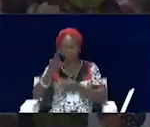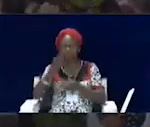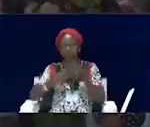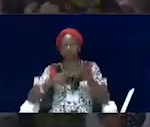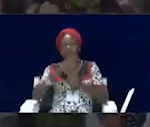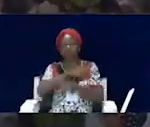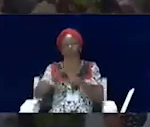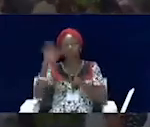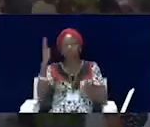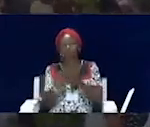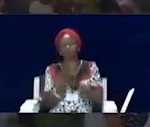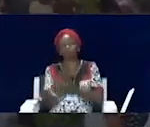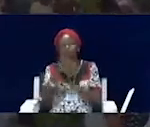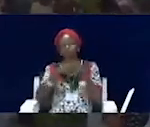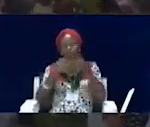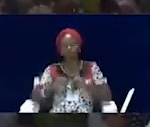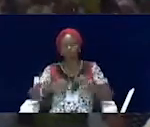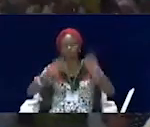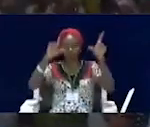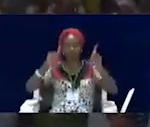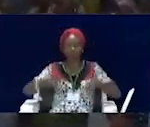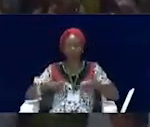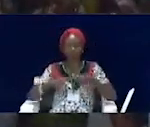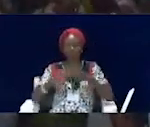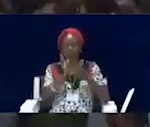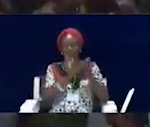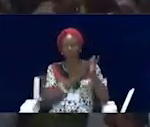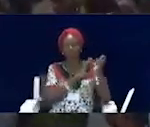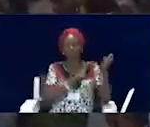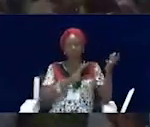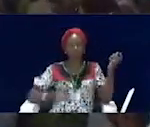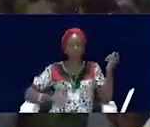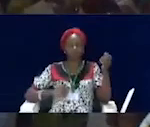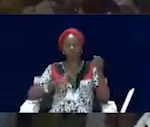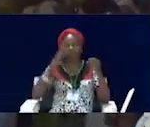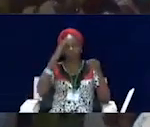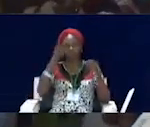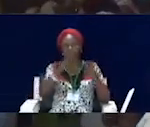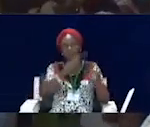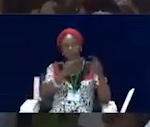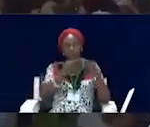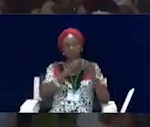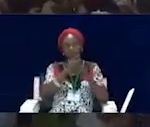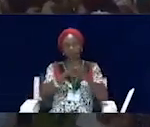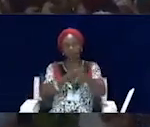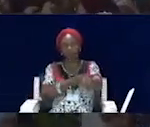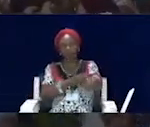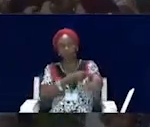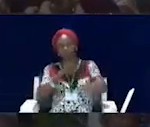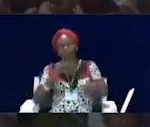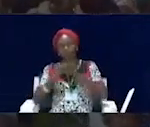stop. I know you are coming from a long distance. Just keep coming.